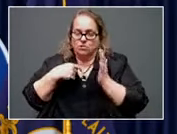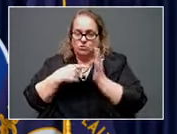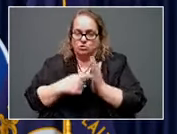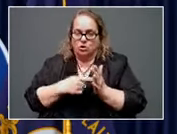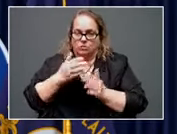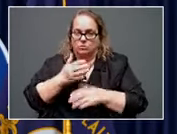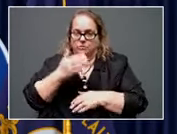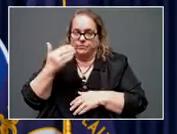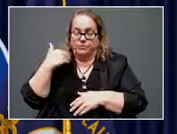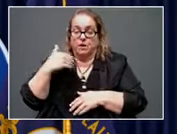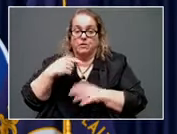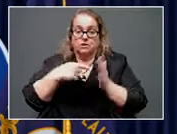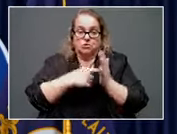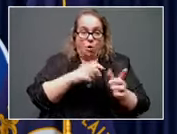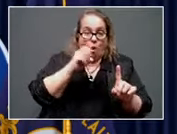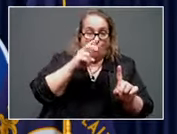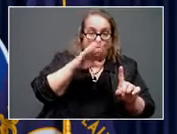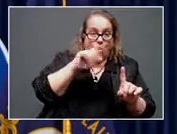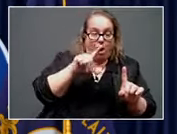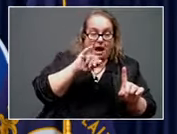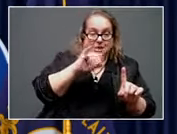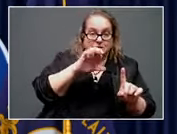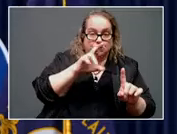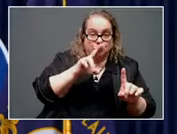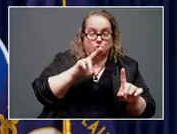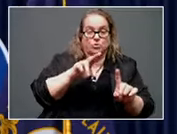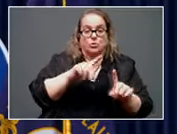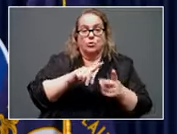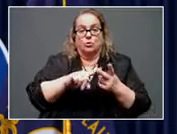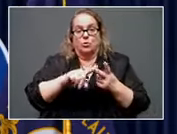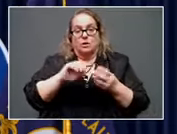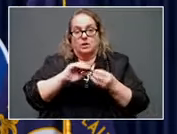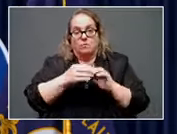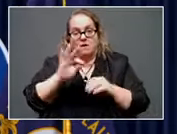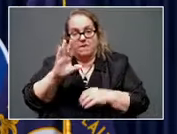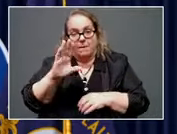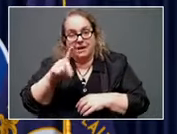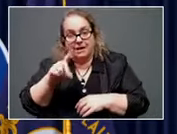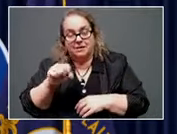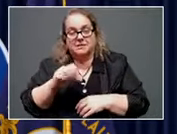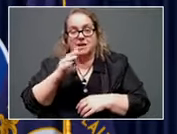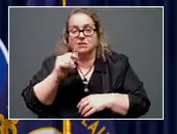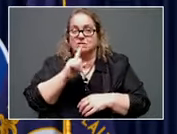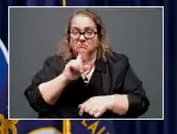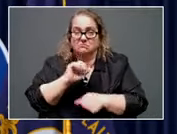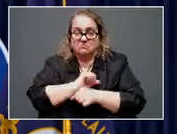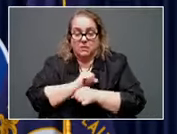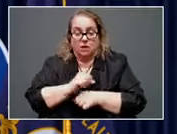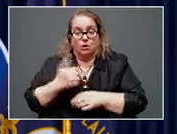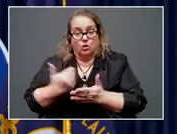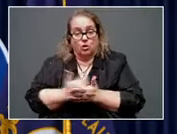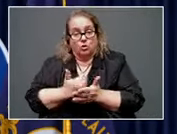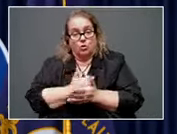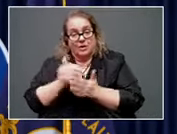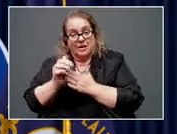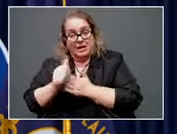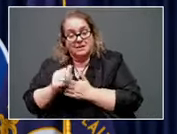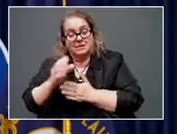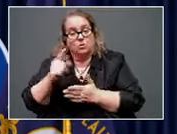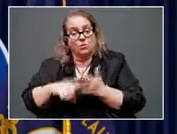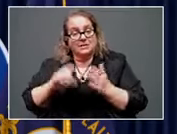overall ICUs and the amount of beds in it. Certainly, the new guidance and what the CDC does is looking